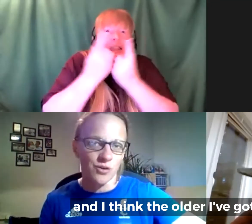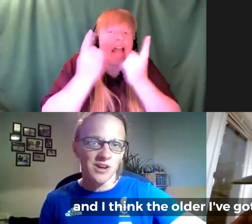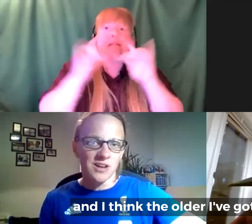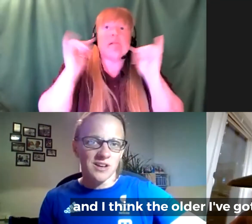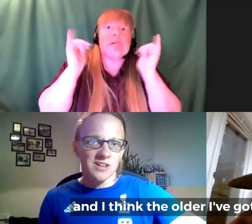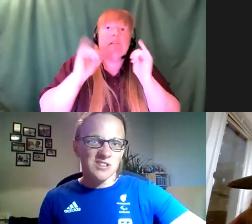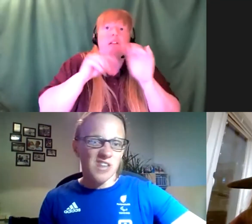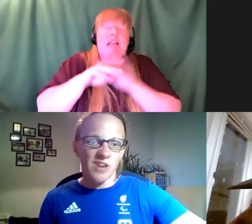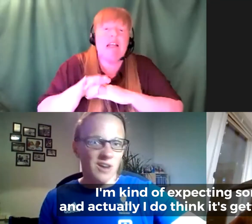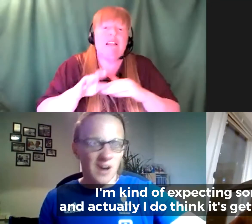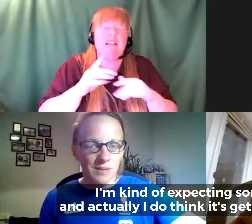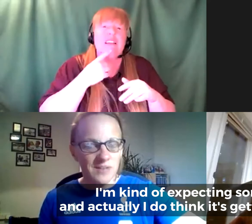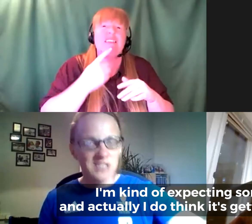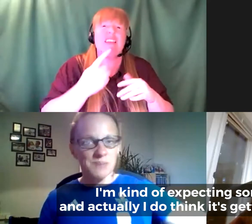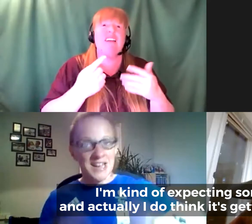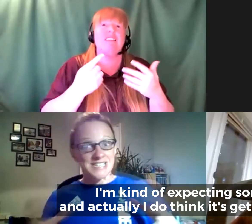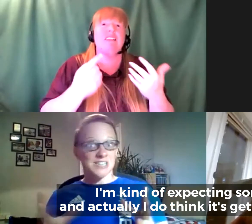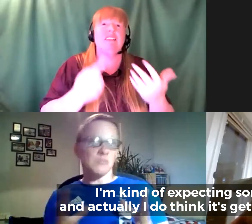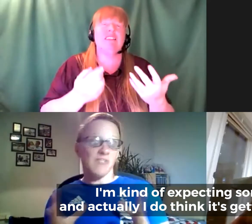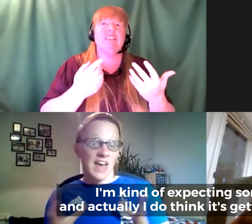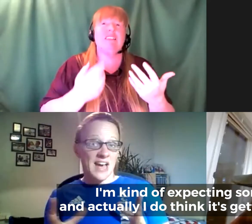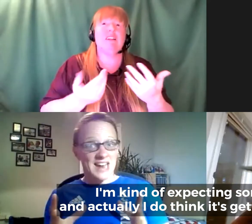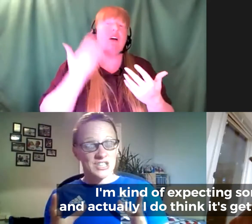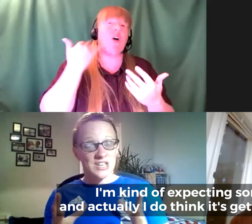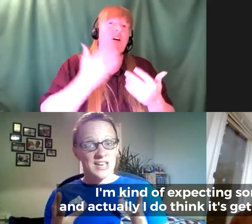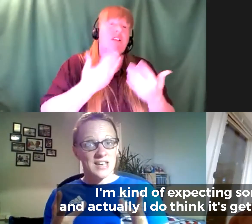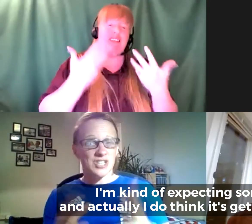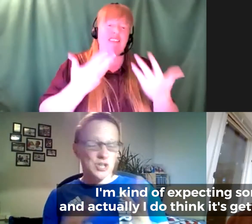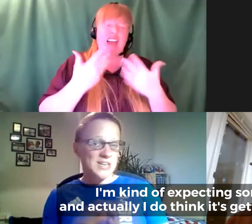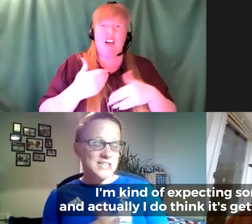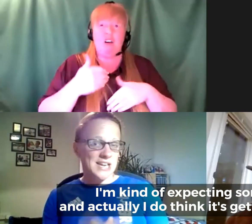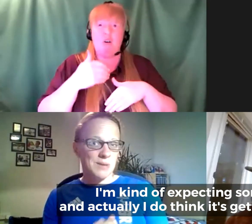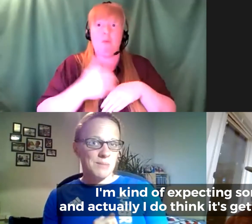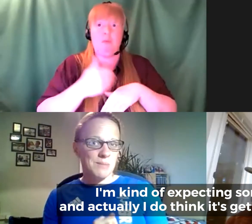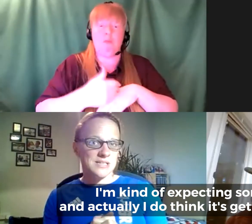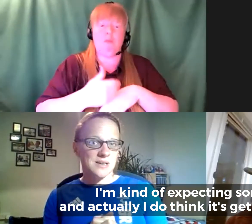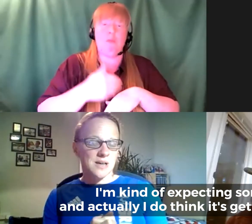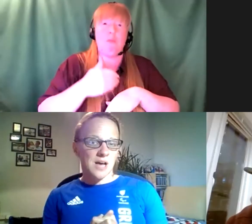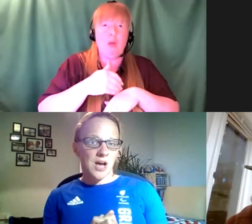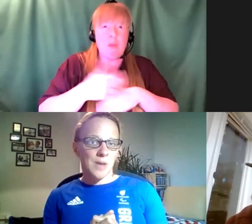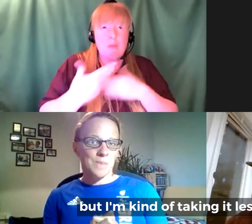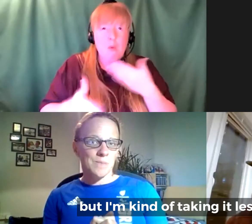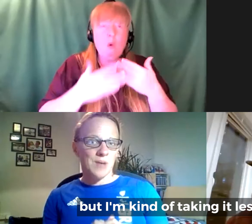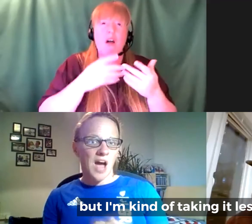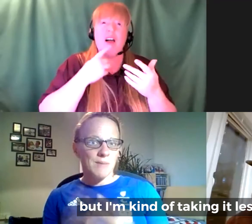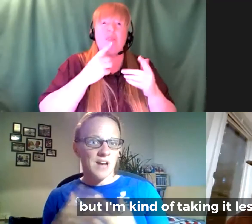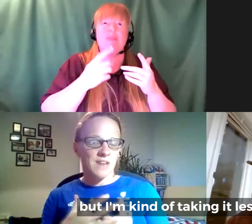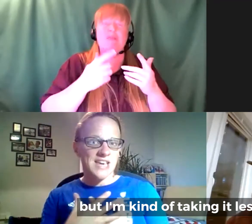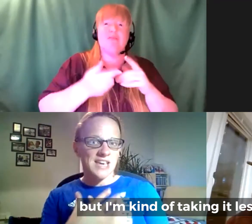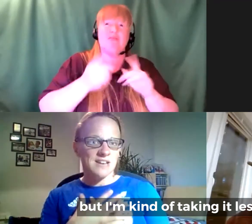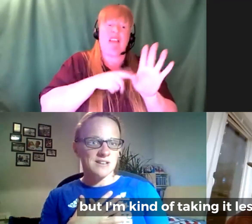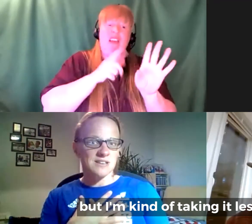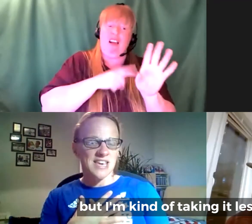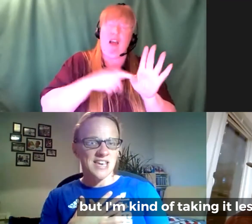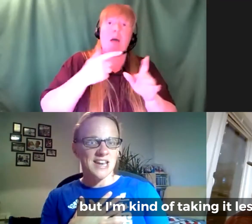thought, do you know, I'm kind of expecting some of that. And actually, I do think it's getting a bit better. But I'm kind of